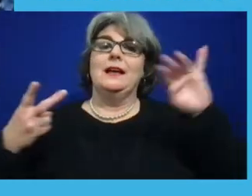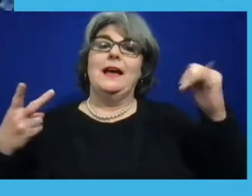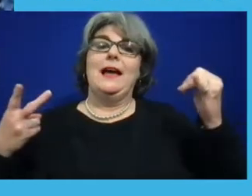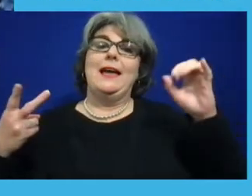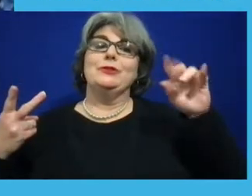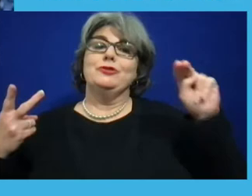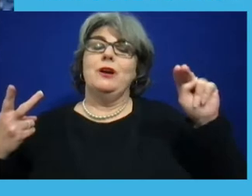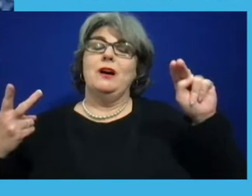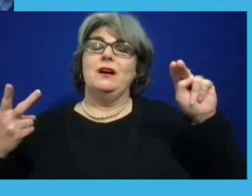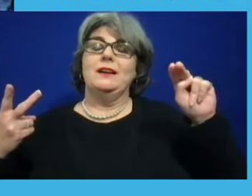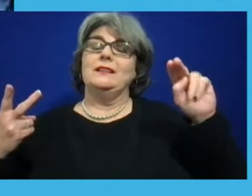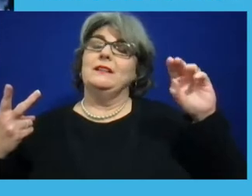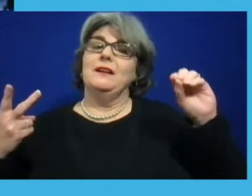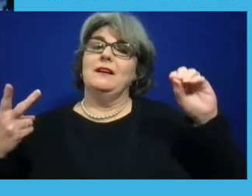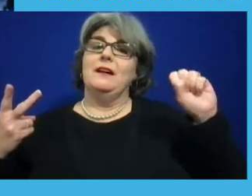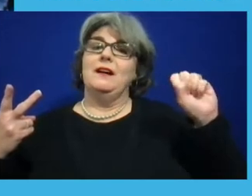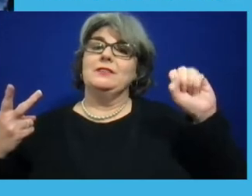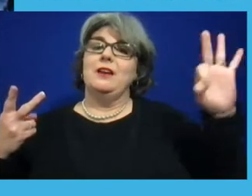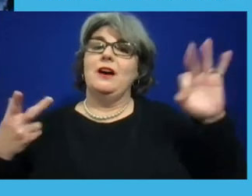Senate,